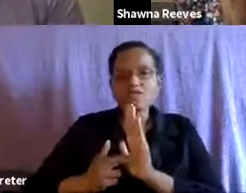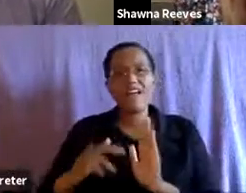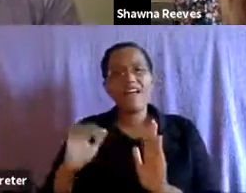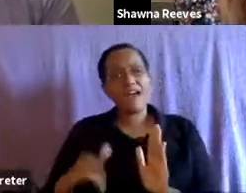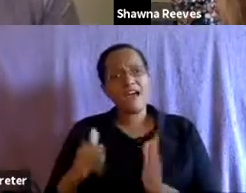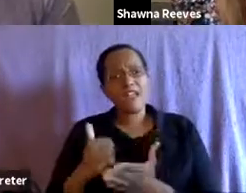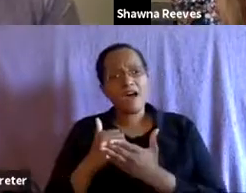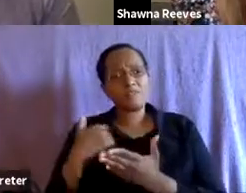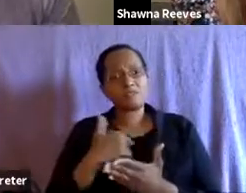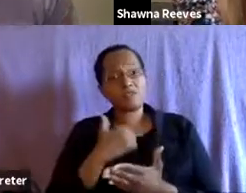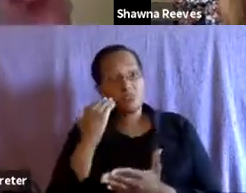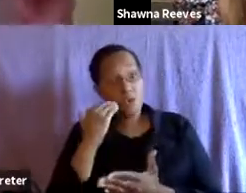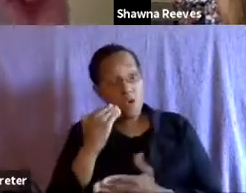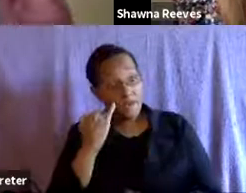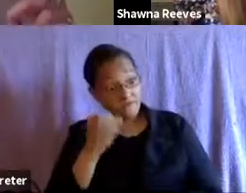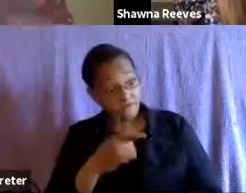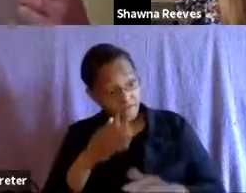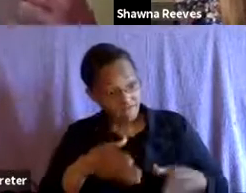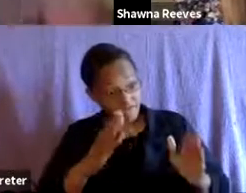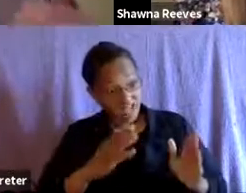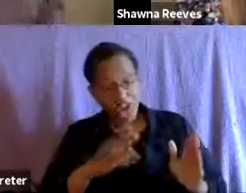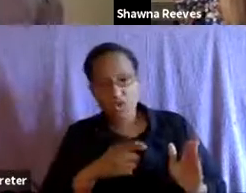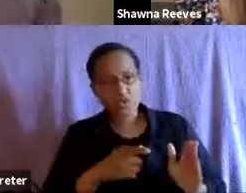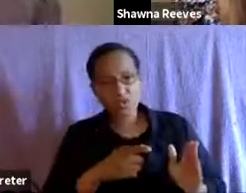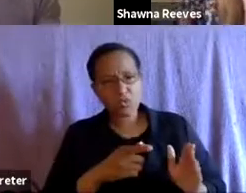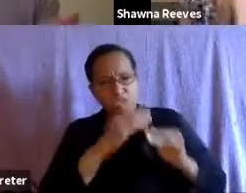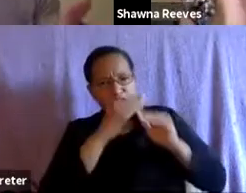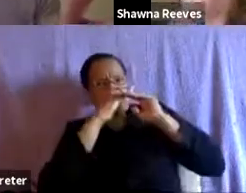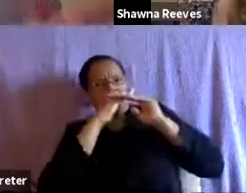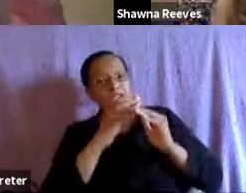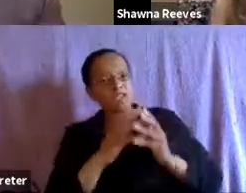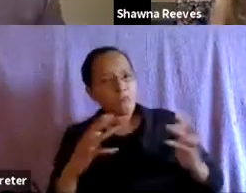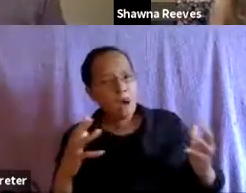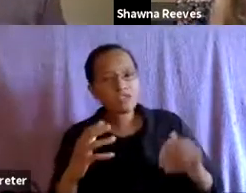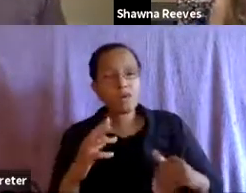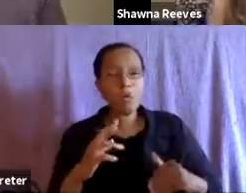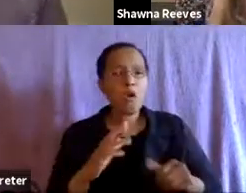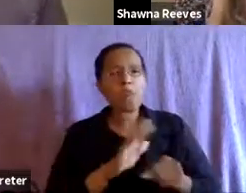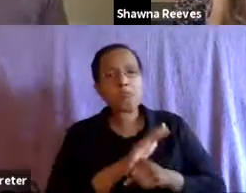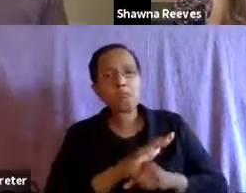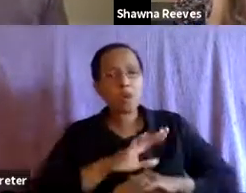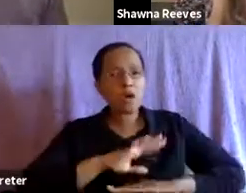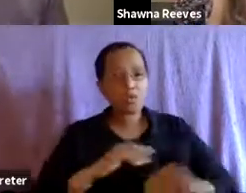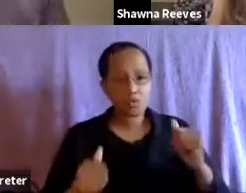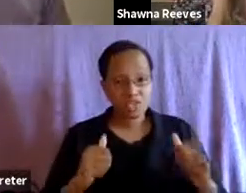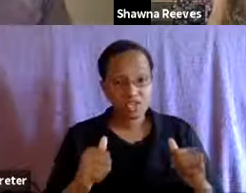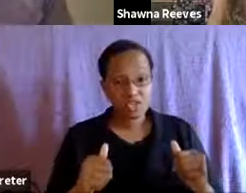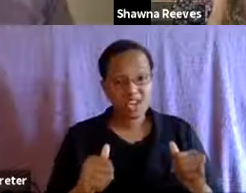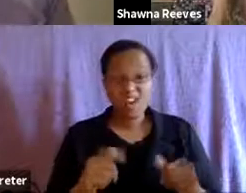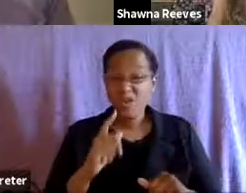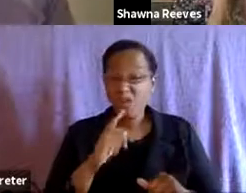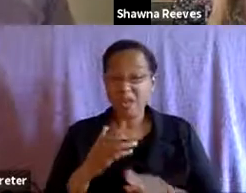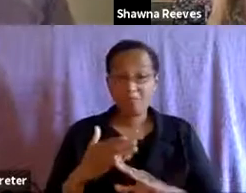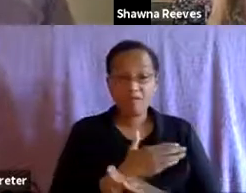when they might be able to visit? Sure. What a great question. One of the terribly frustrating